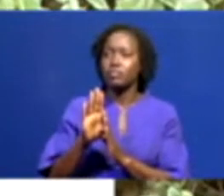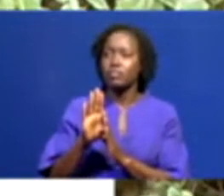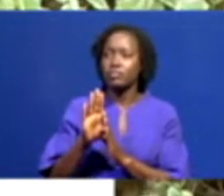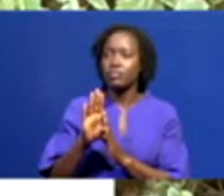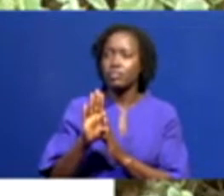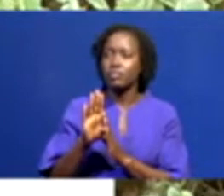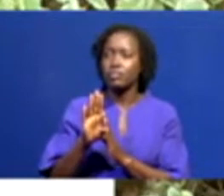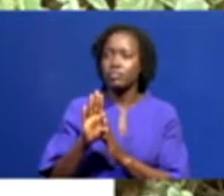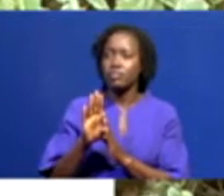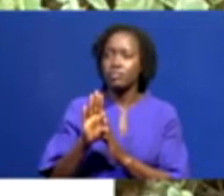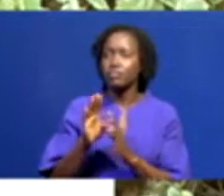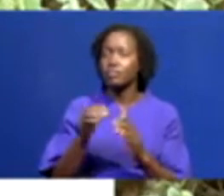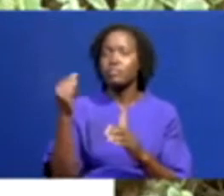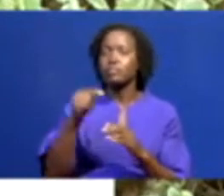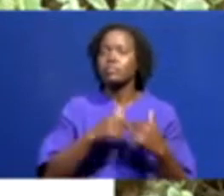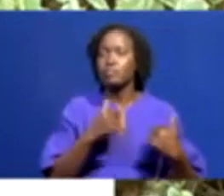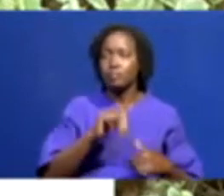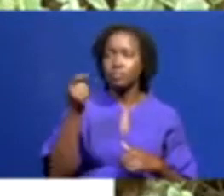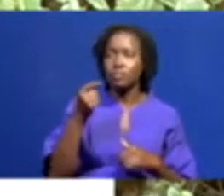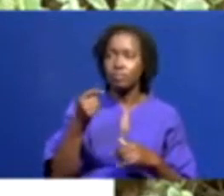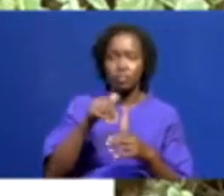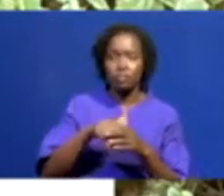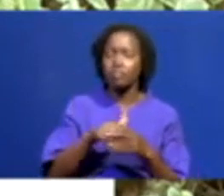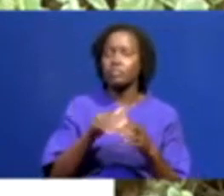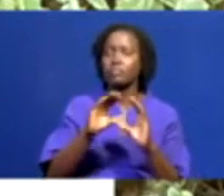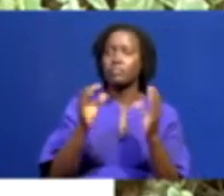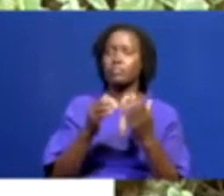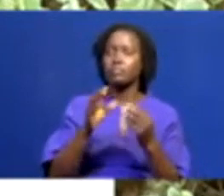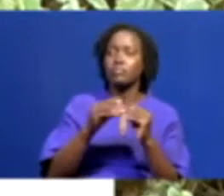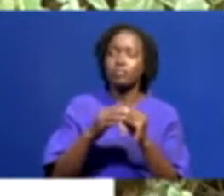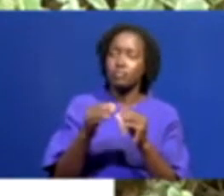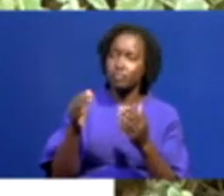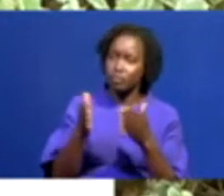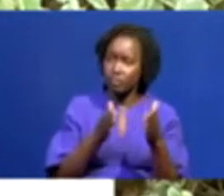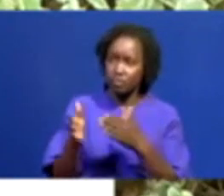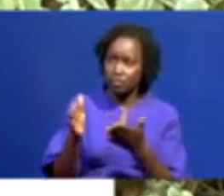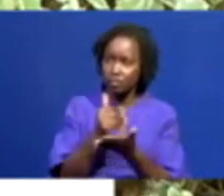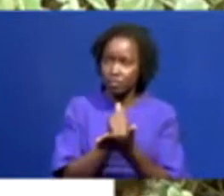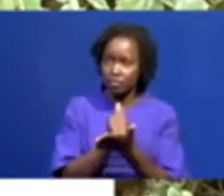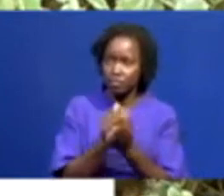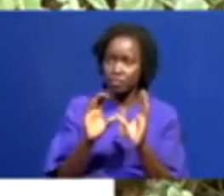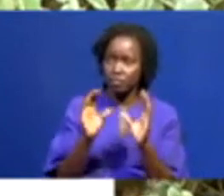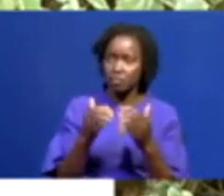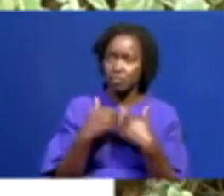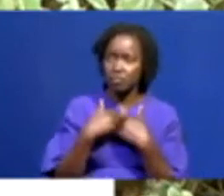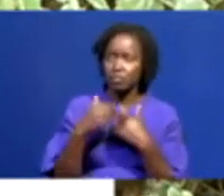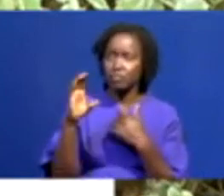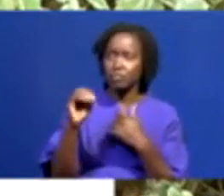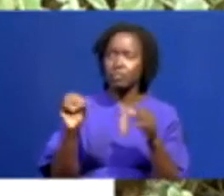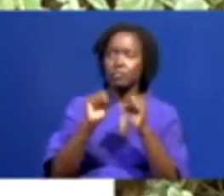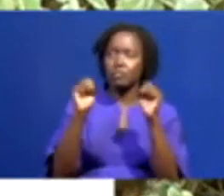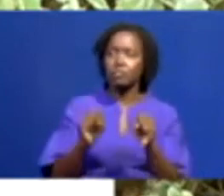the moment is trying to involve the communities, creating opportunities in terms of employment, ensuring that the communities can have their ecosystems